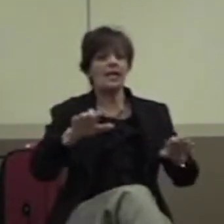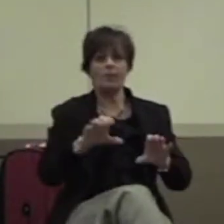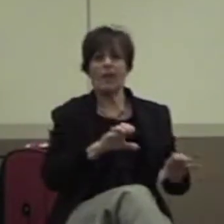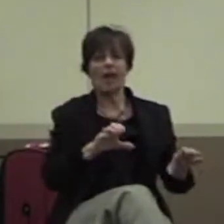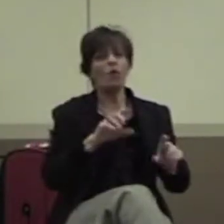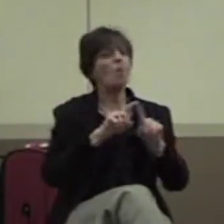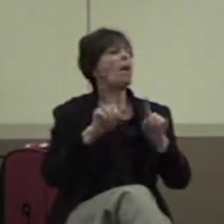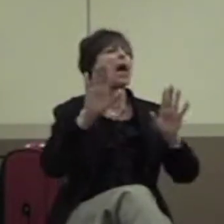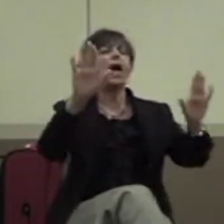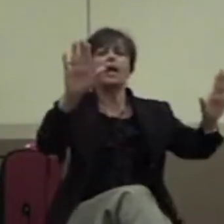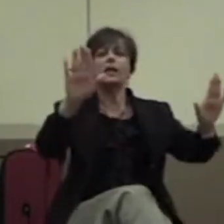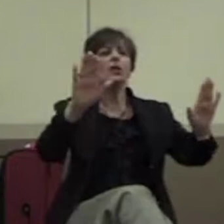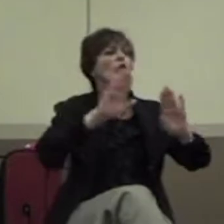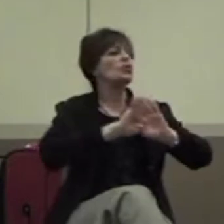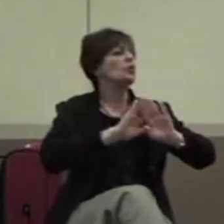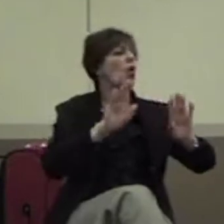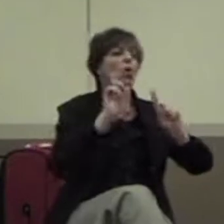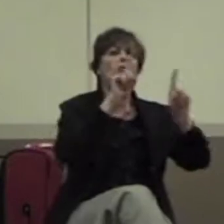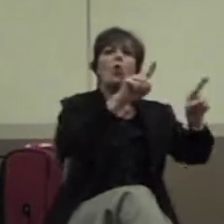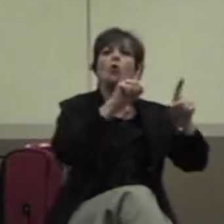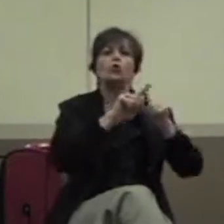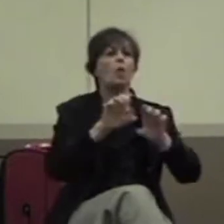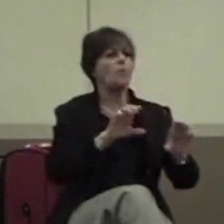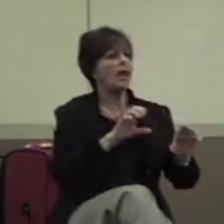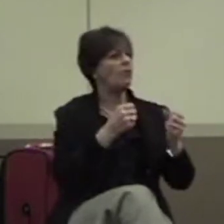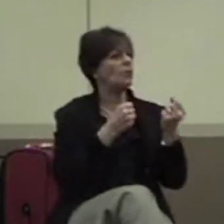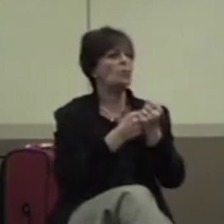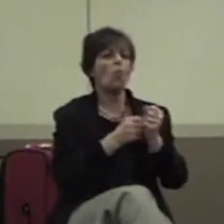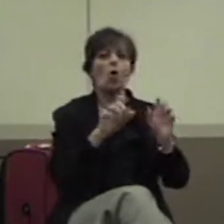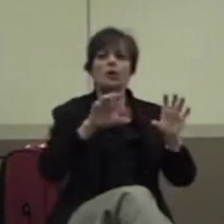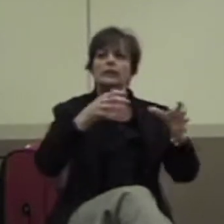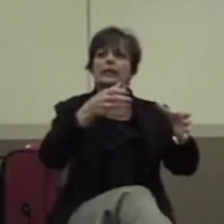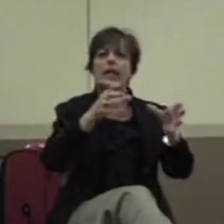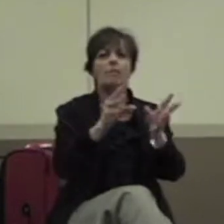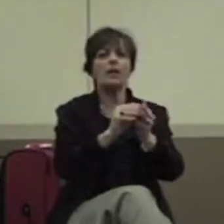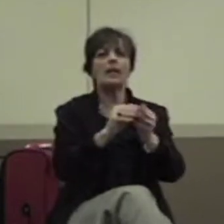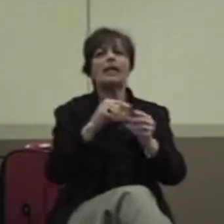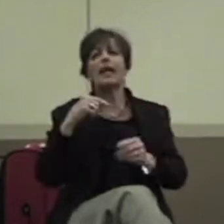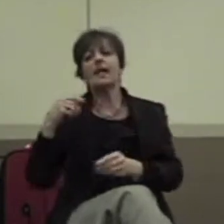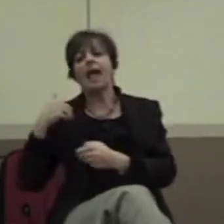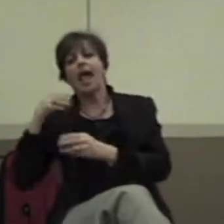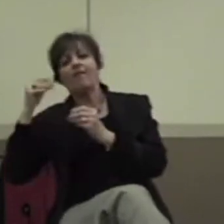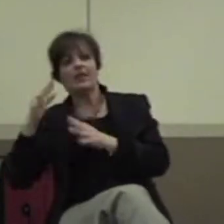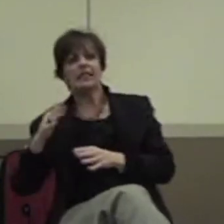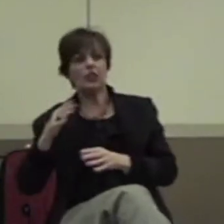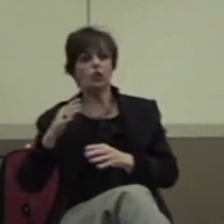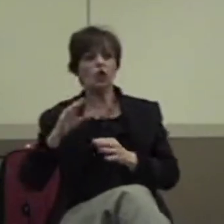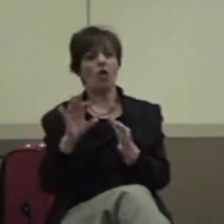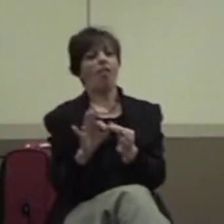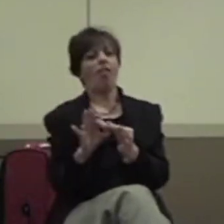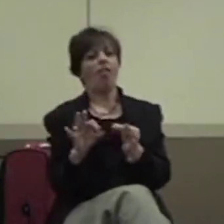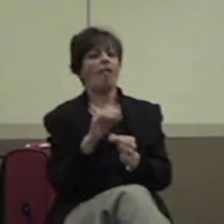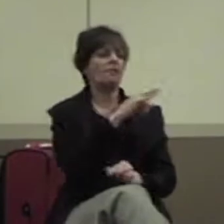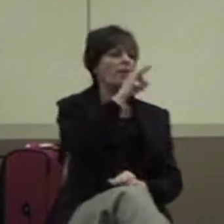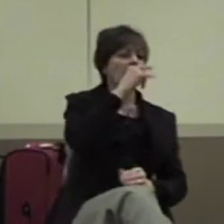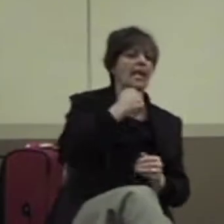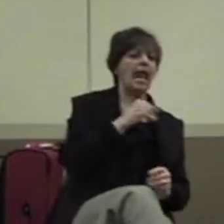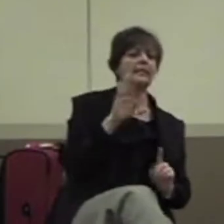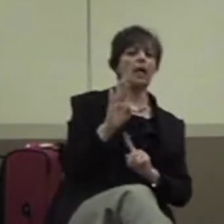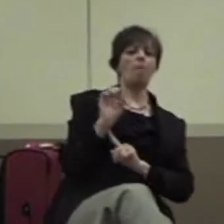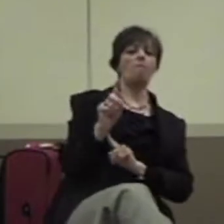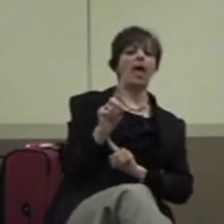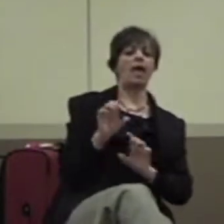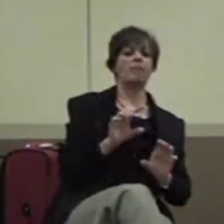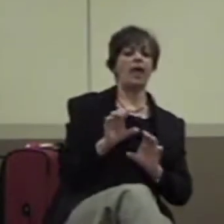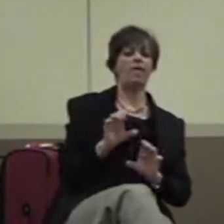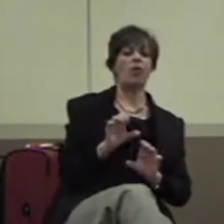don't want you to do. Don't go to a behavior support team meeting, have a teacher say the kid has bad behavior, and you